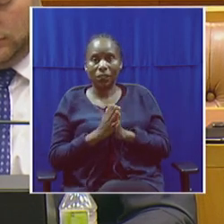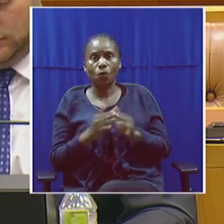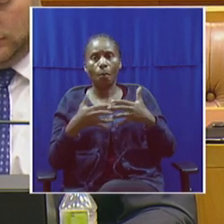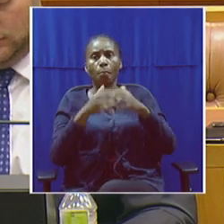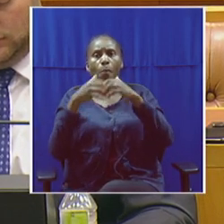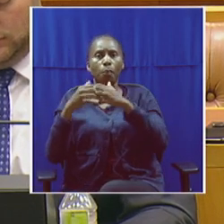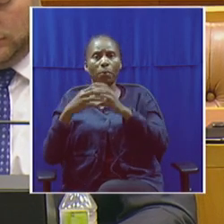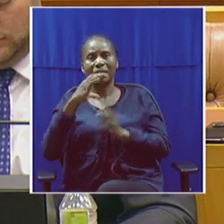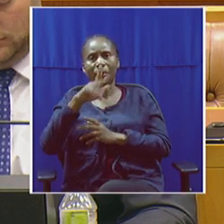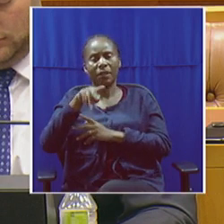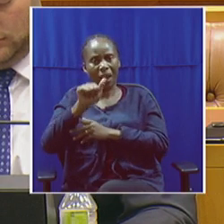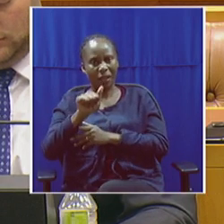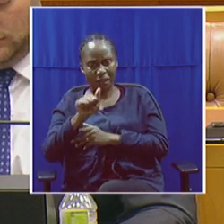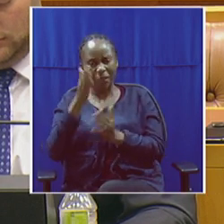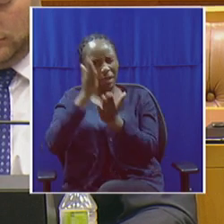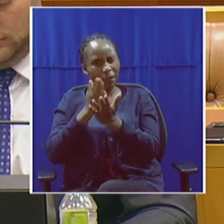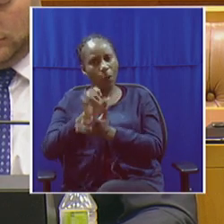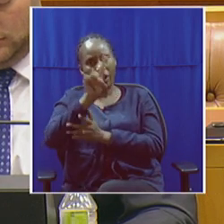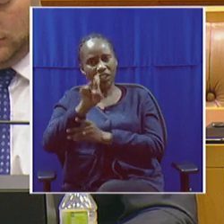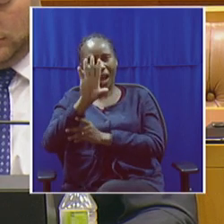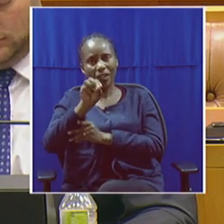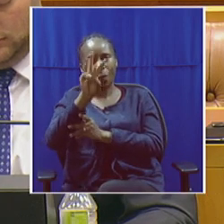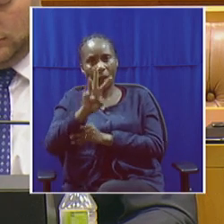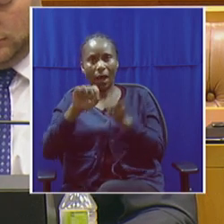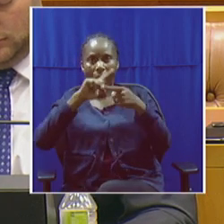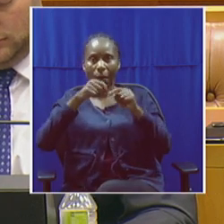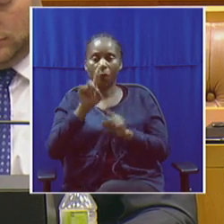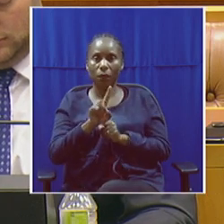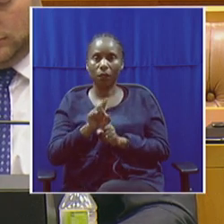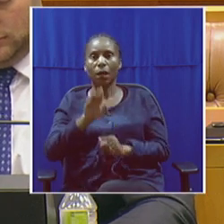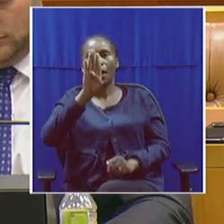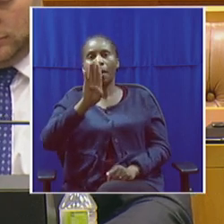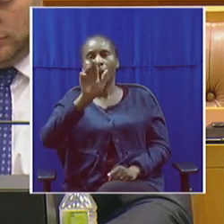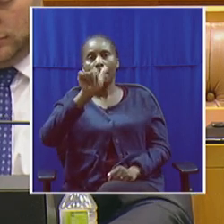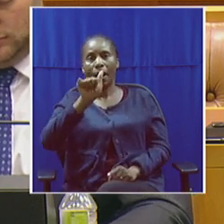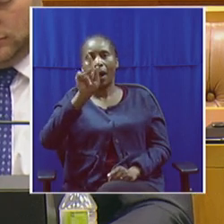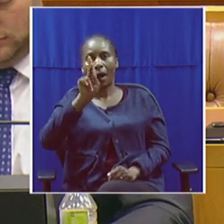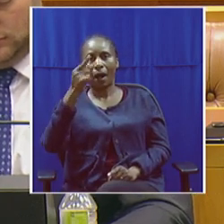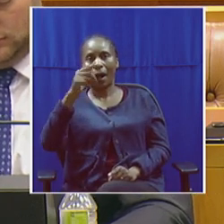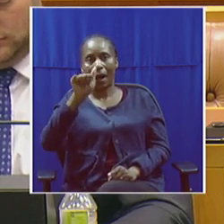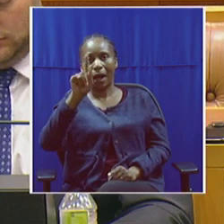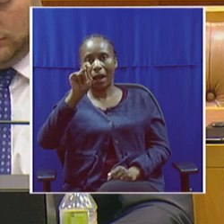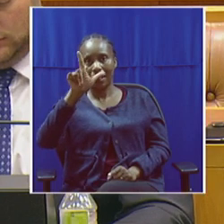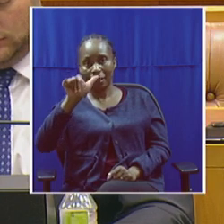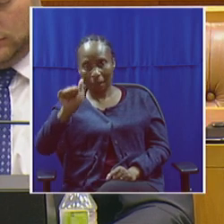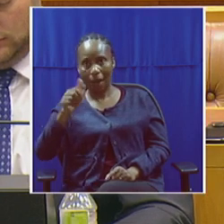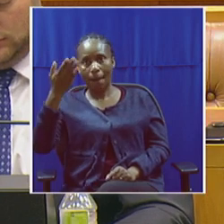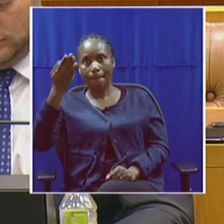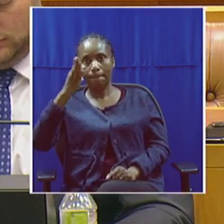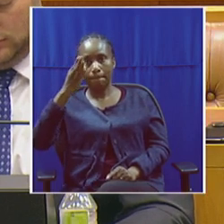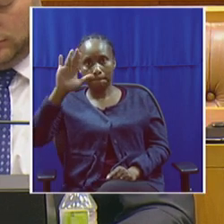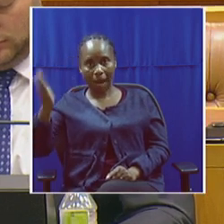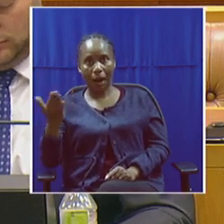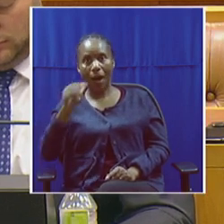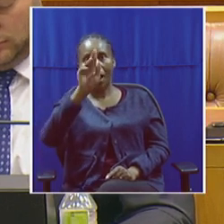to ask you a specific question about the bahat bahaa community for years CH